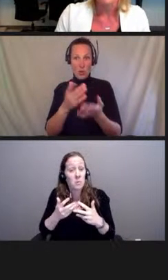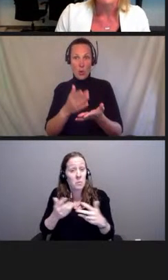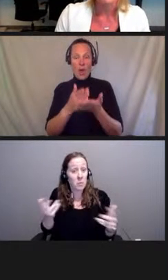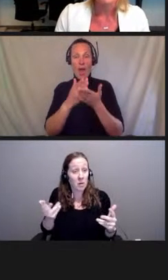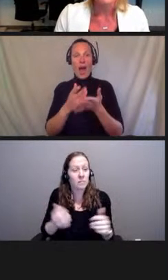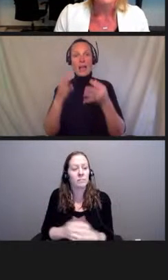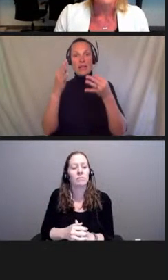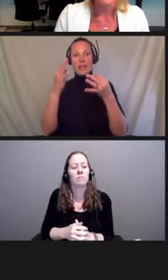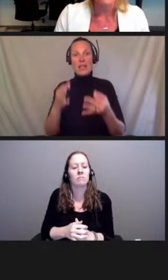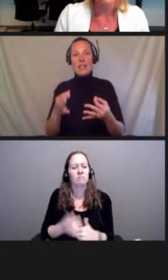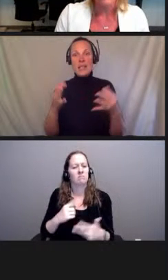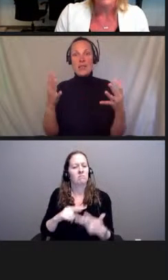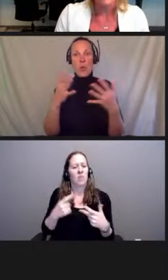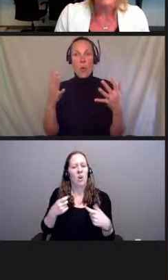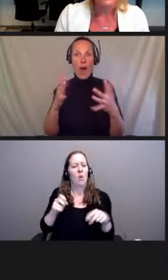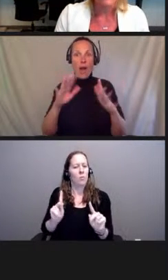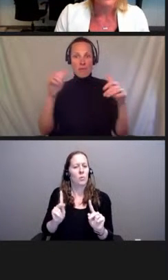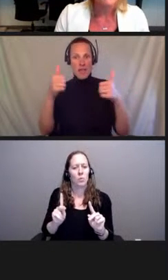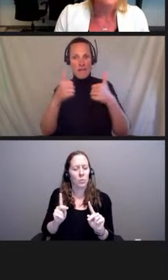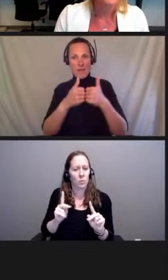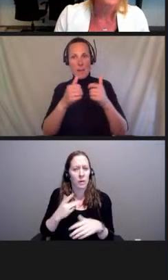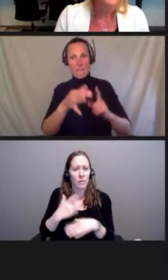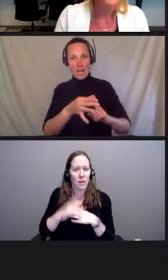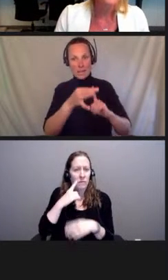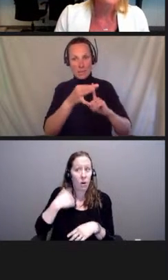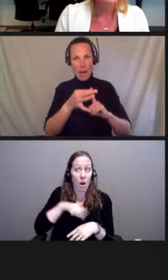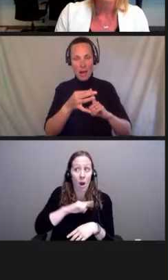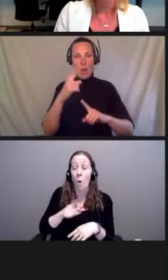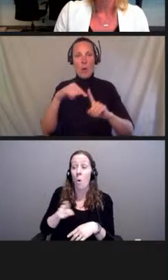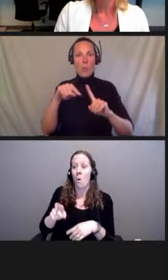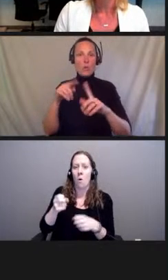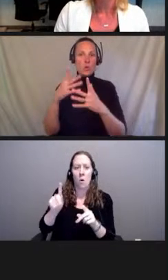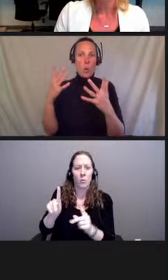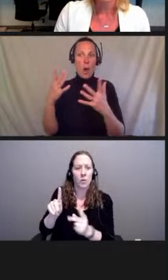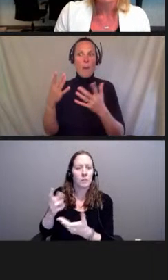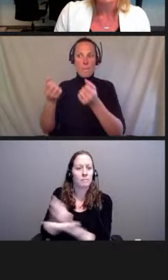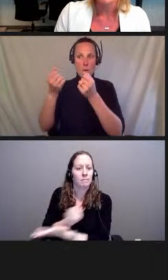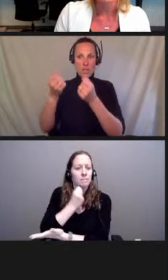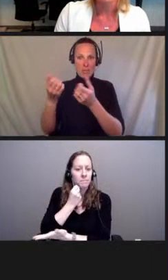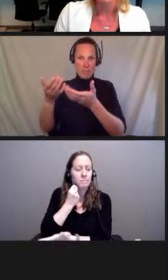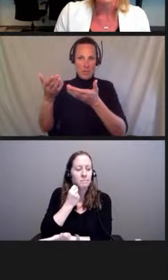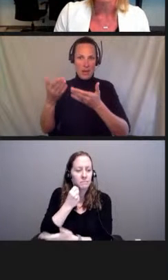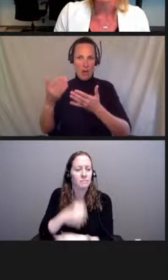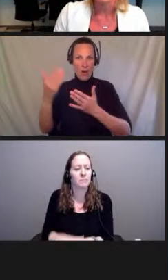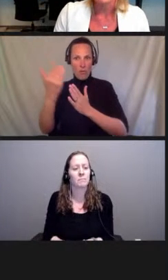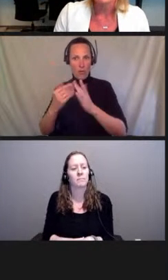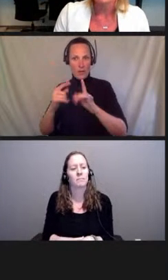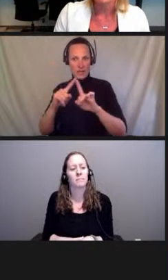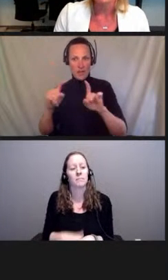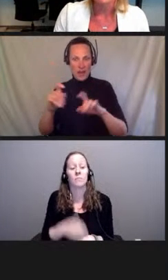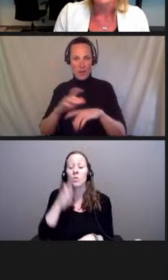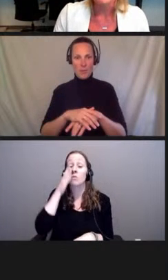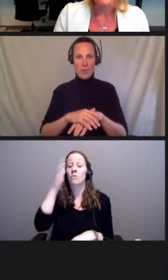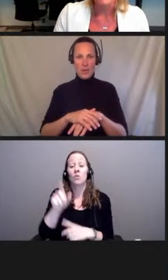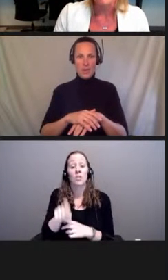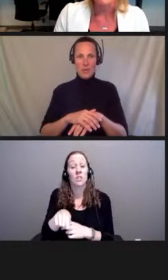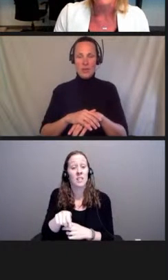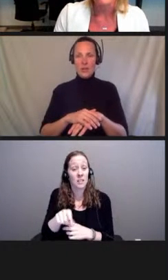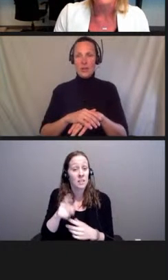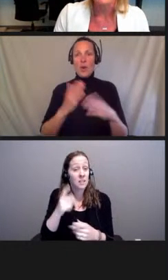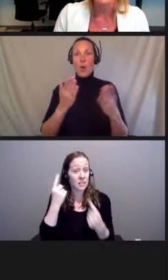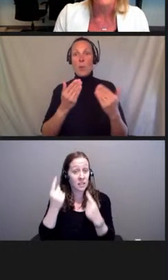different opportunities available to us to embrace. So identification of the future needs also